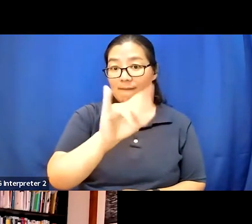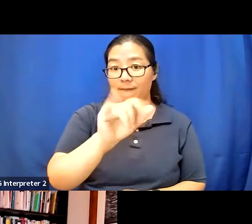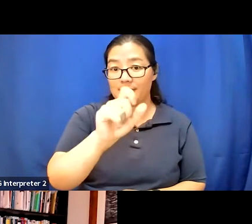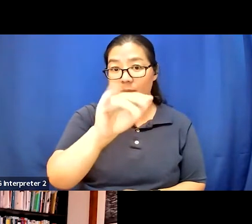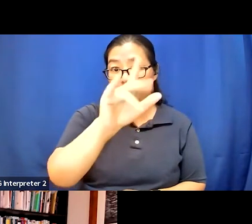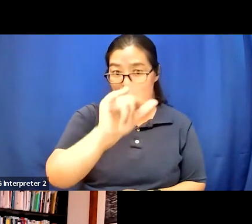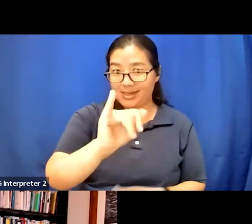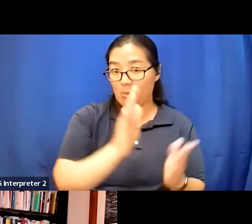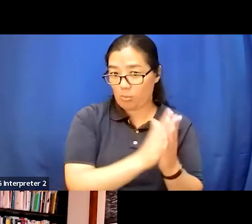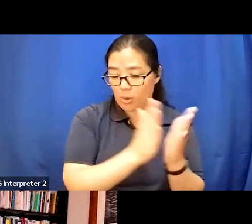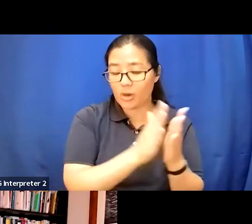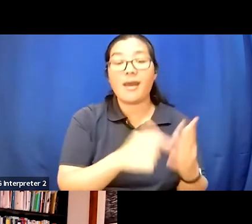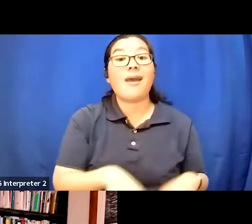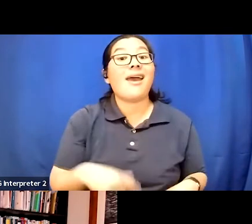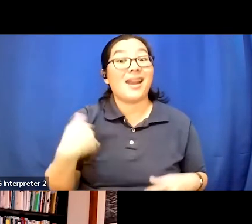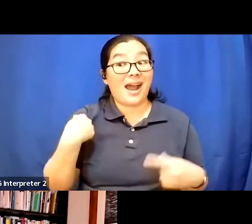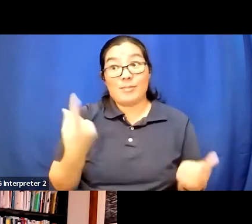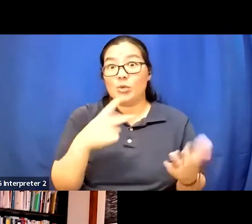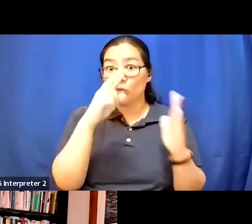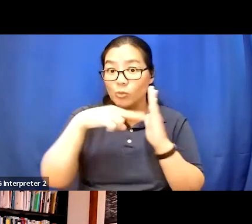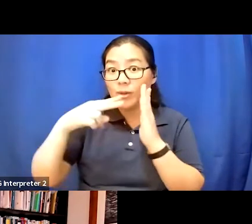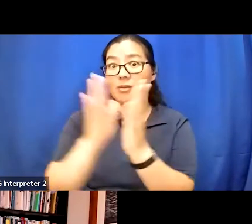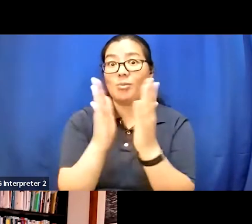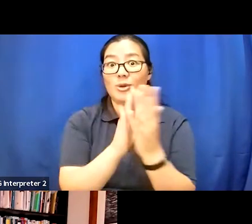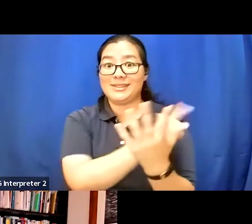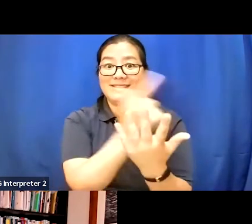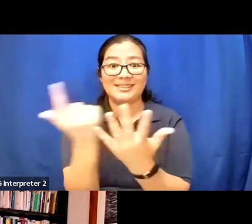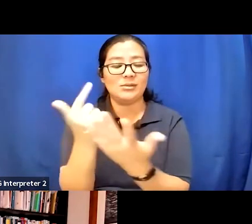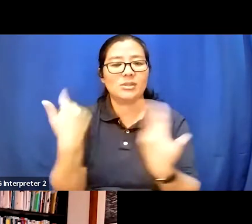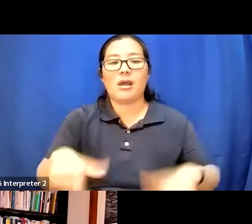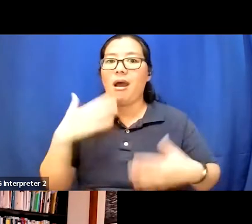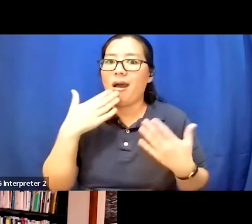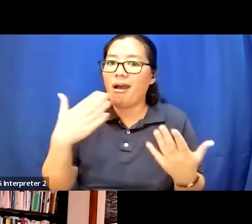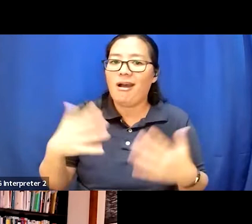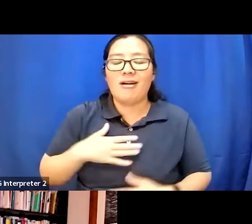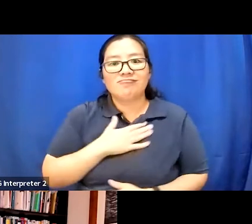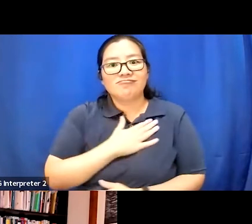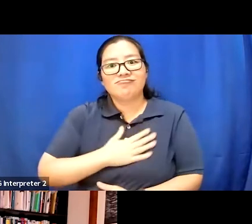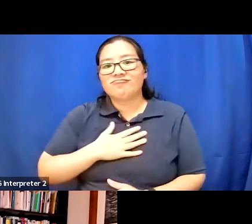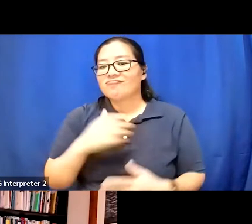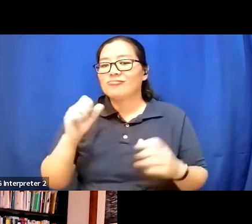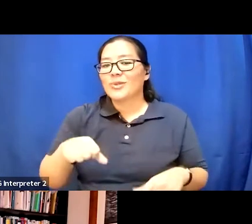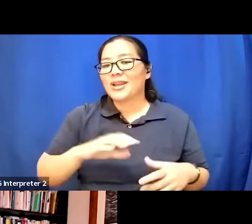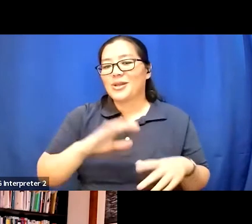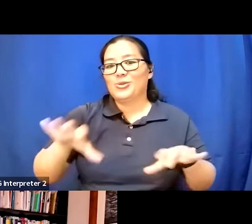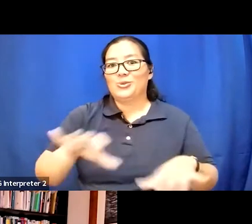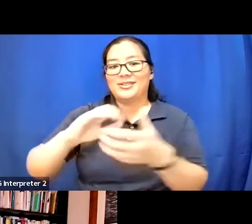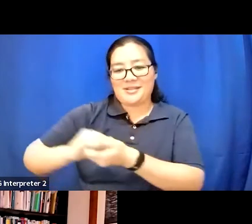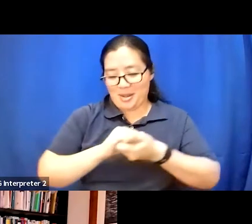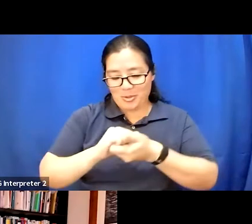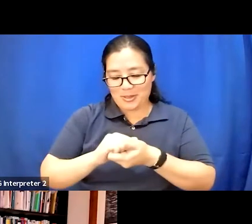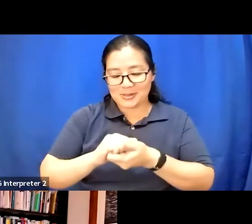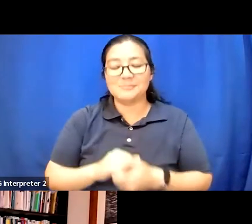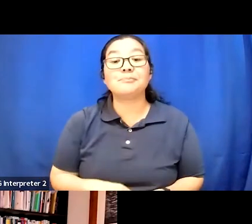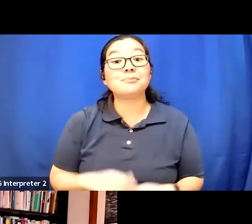been reading all of the books in this series, and so I'm just very, very grateful that we get to do this collaboration. I'm going